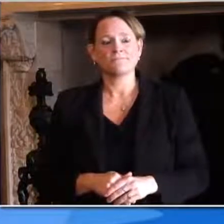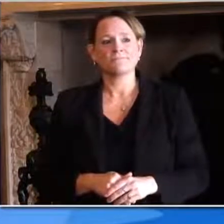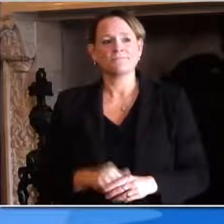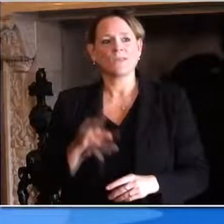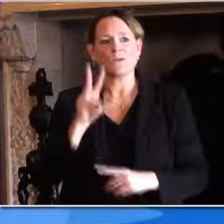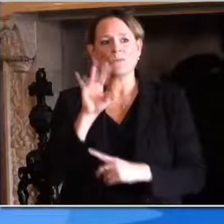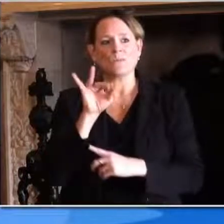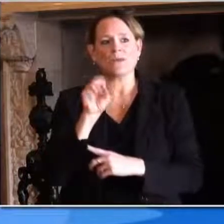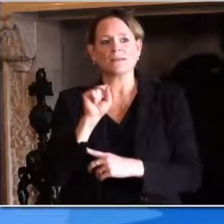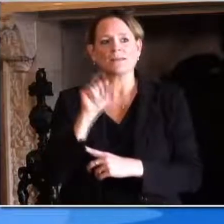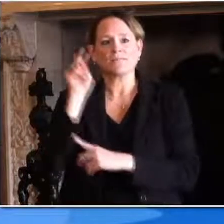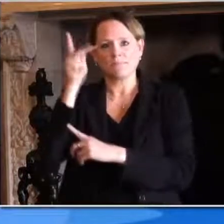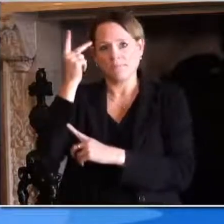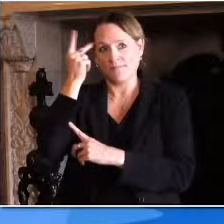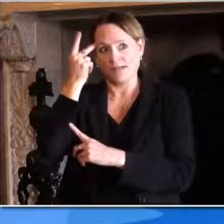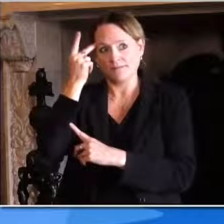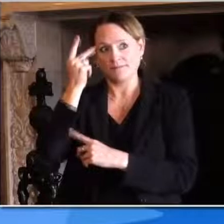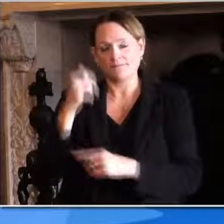Stephanie.